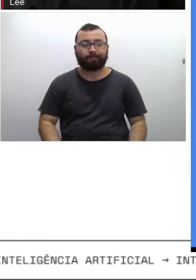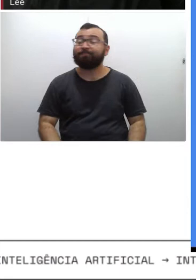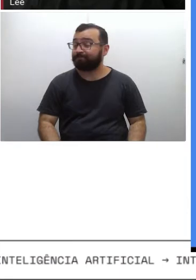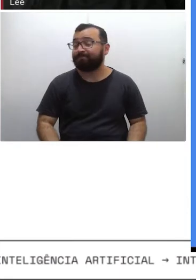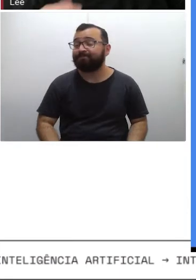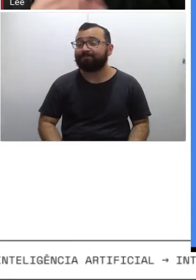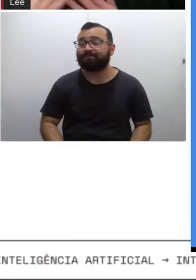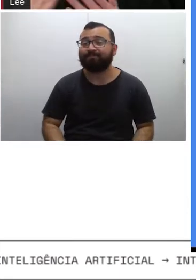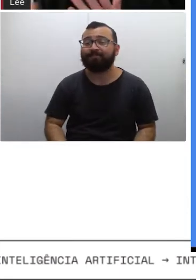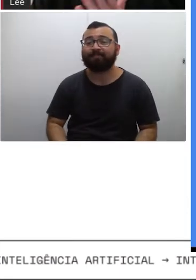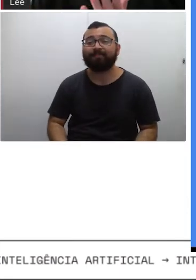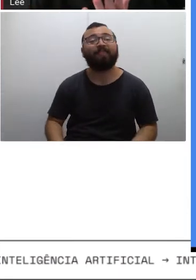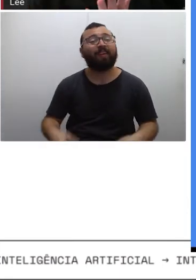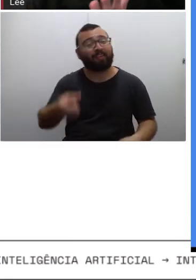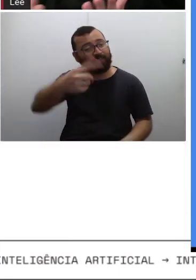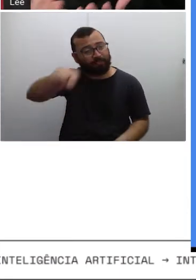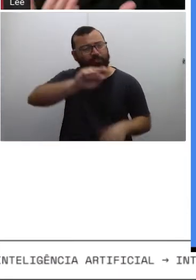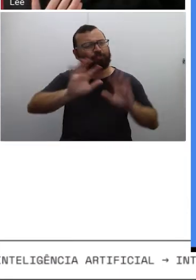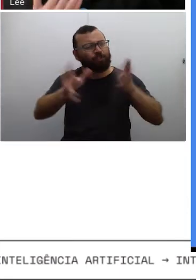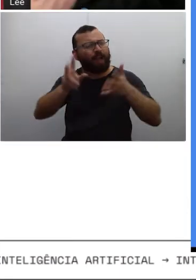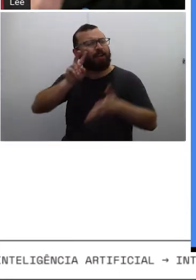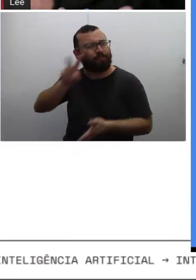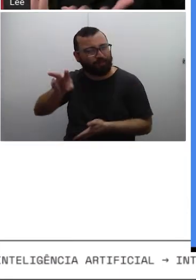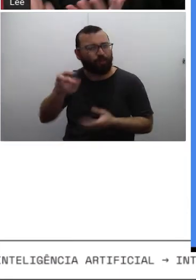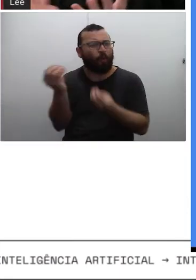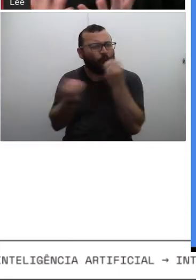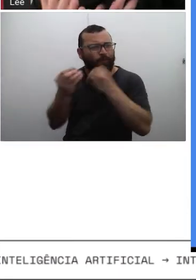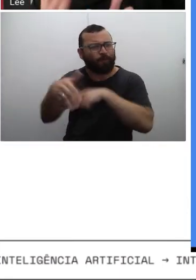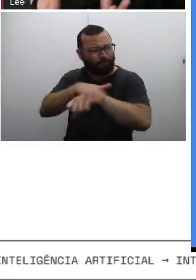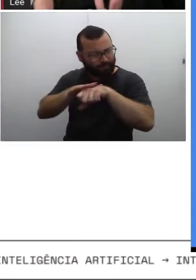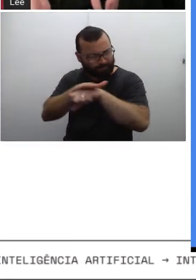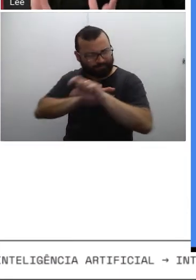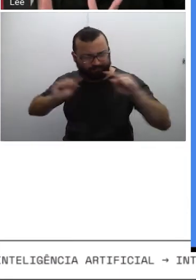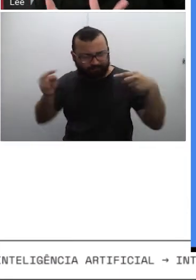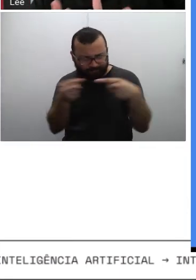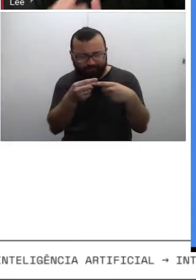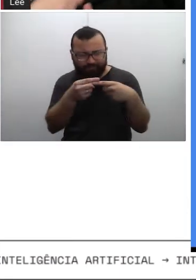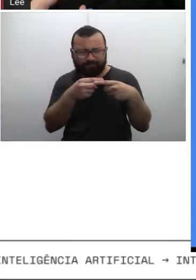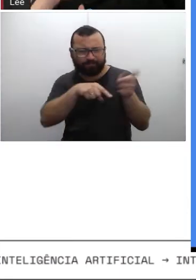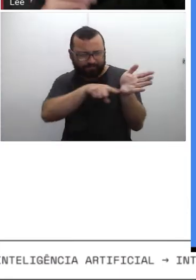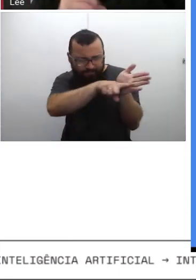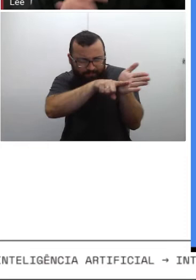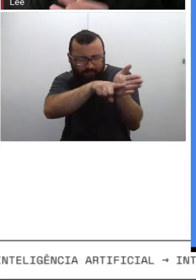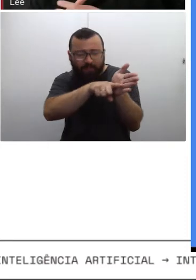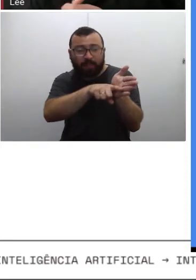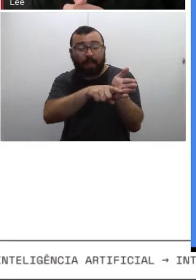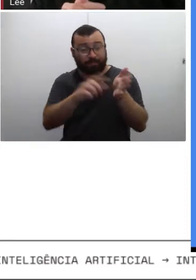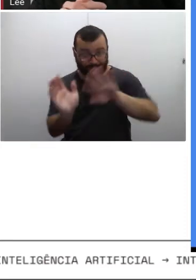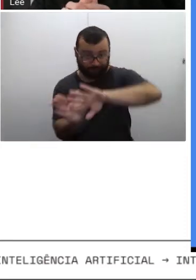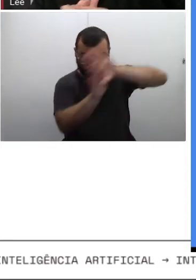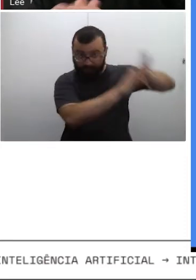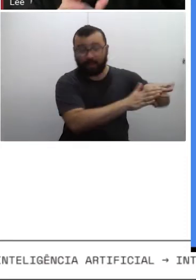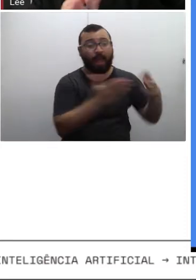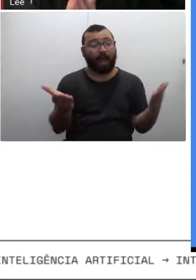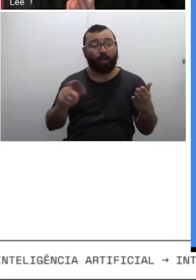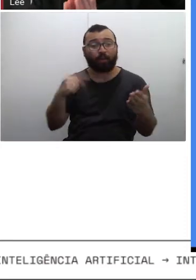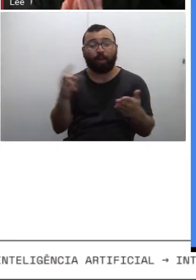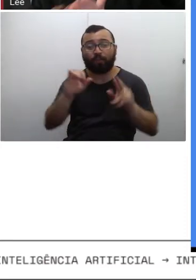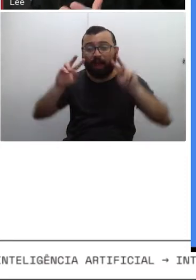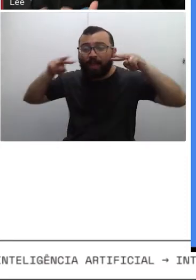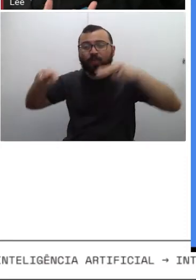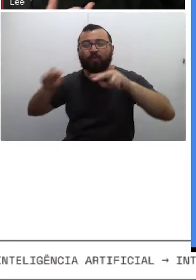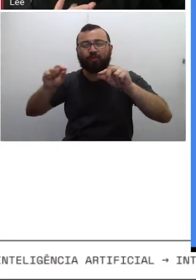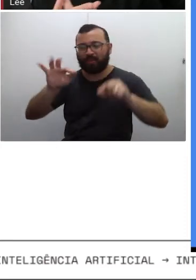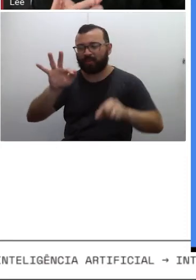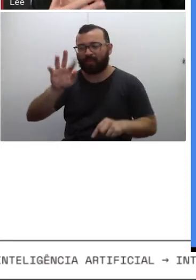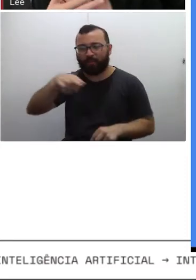All right, so we now have seen like the conversational related metrics. Now we'll dive into the funnel metrics.